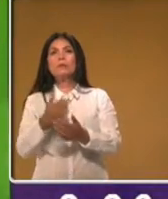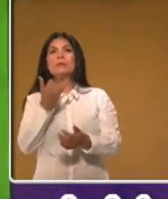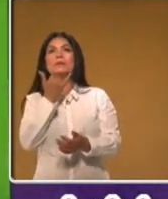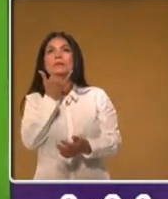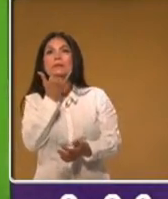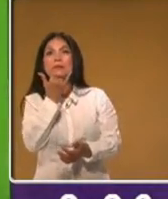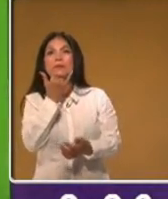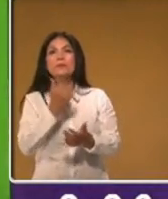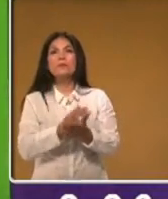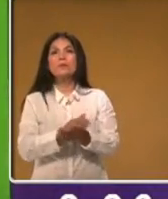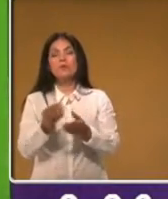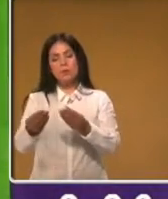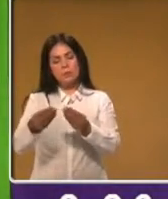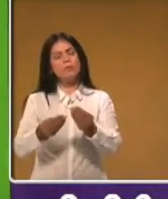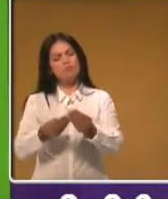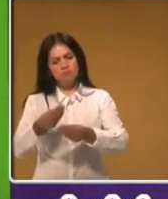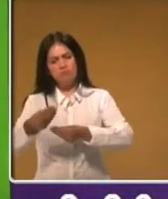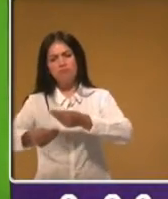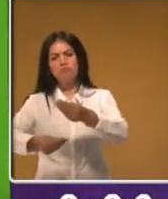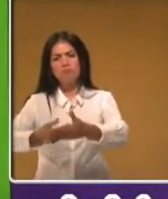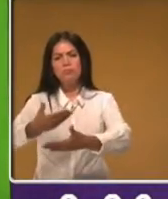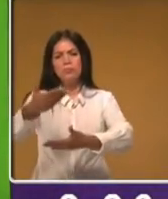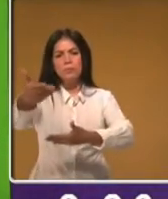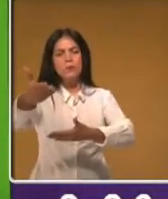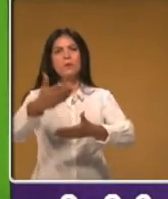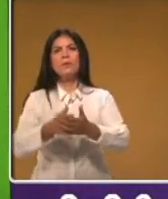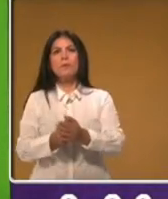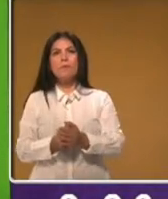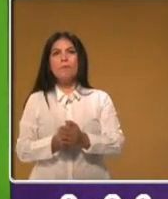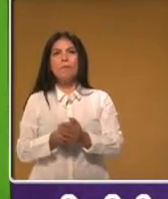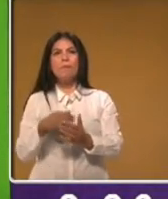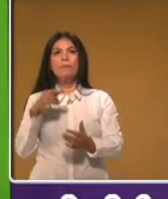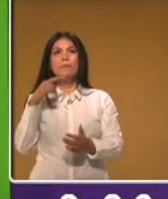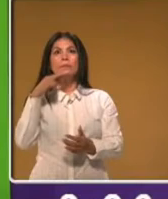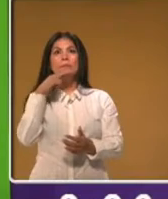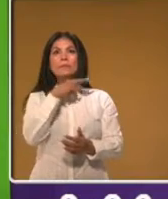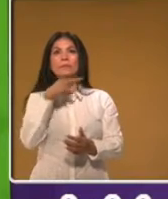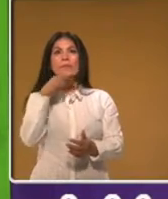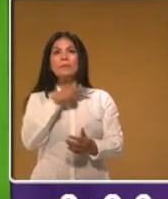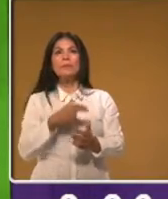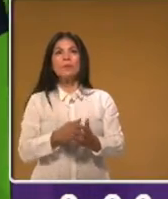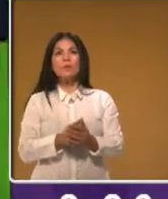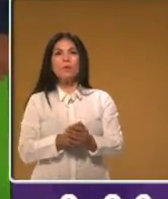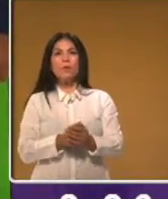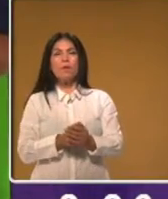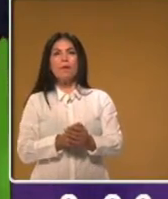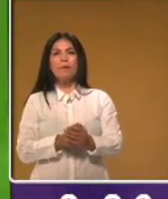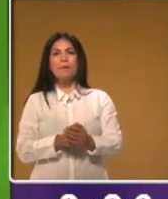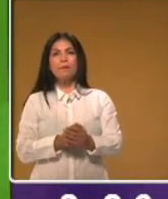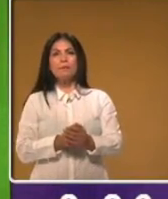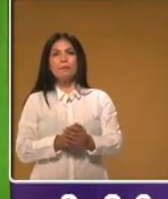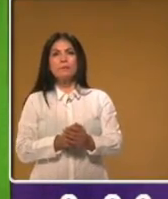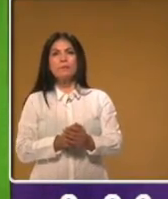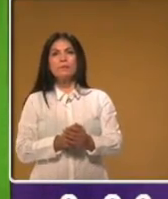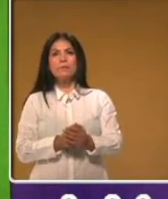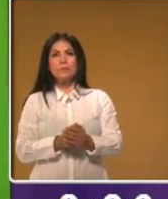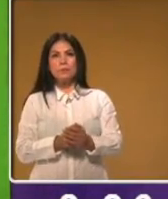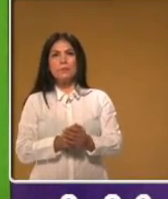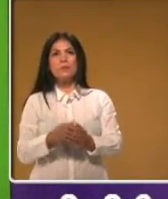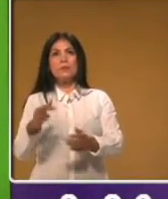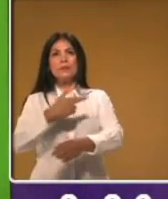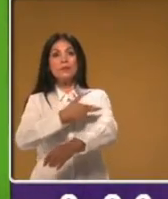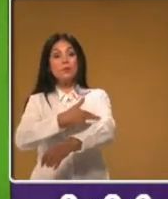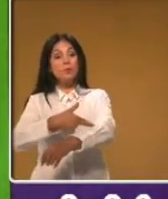will get it for you. You express and you make the expression or apologize, and then you give the solution. And